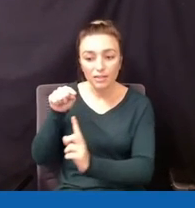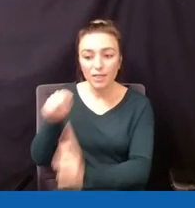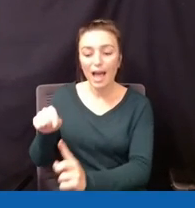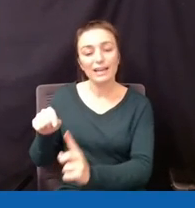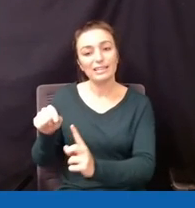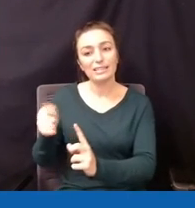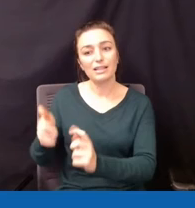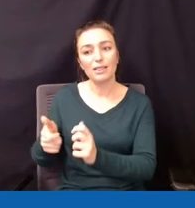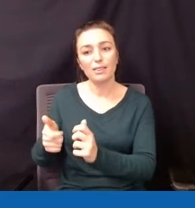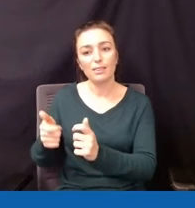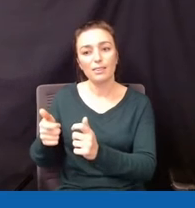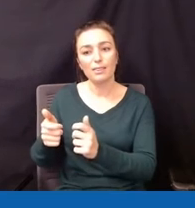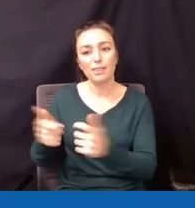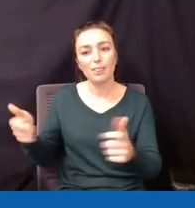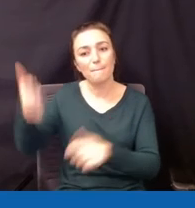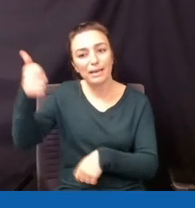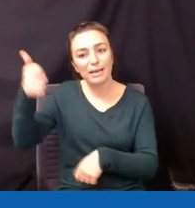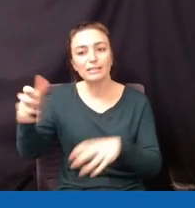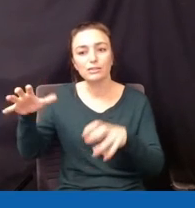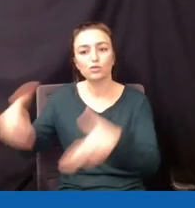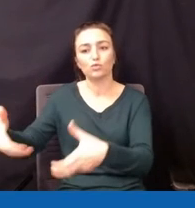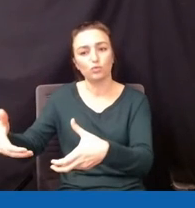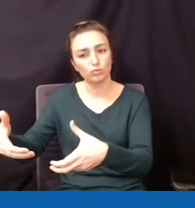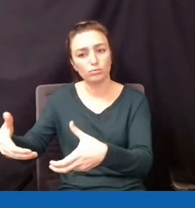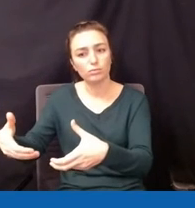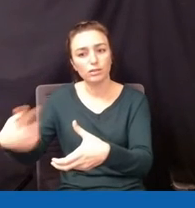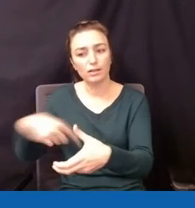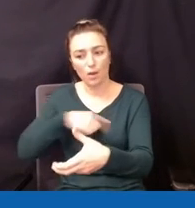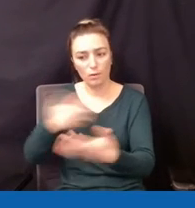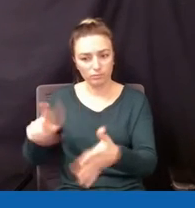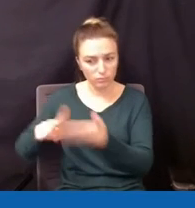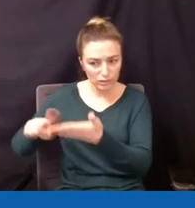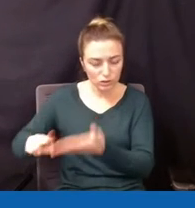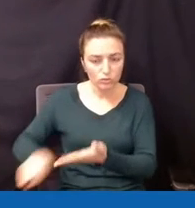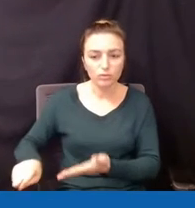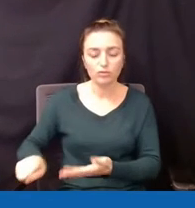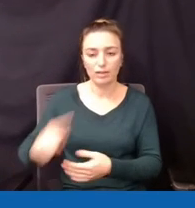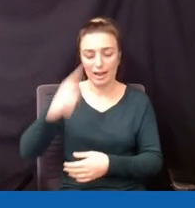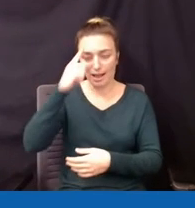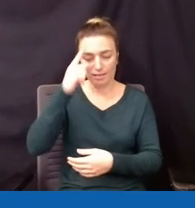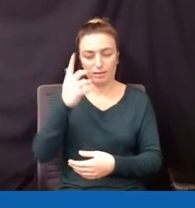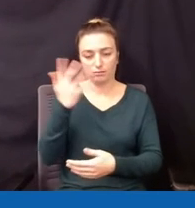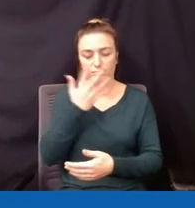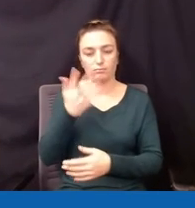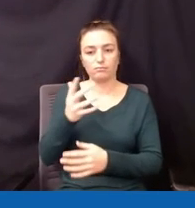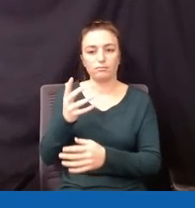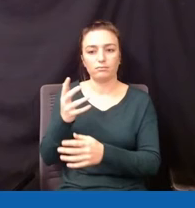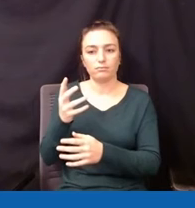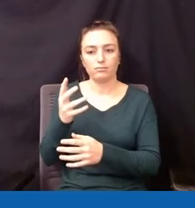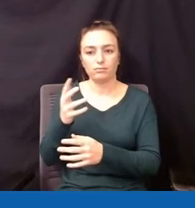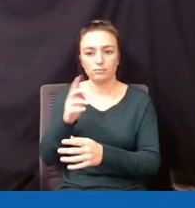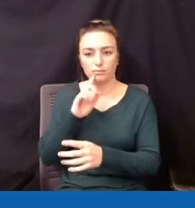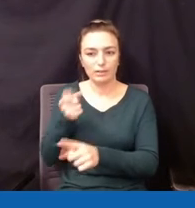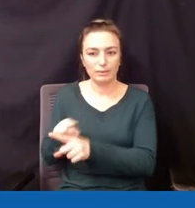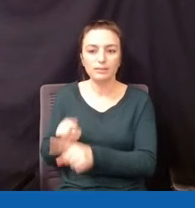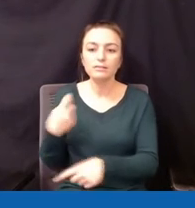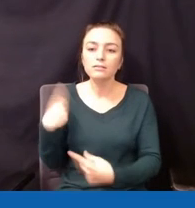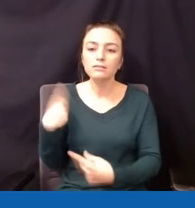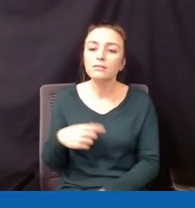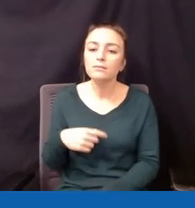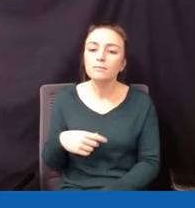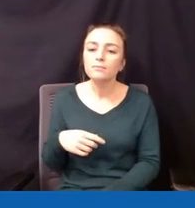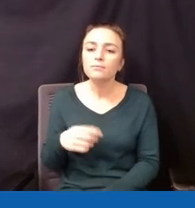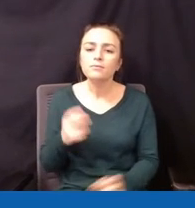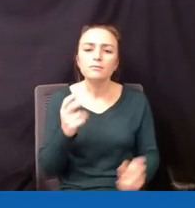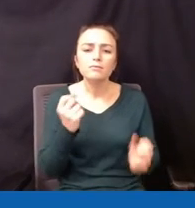mind for the field of mental health, and I believe the most transformative of all. People often ask me, what's typical about these